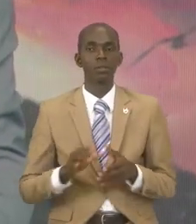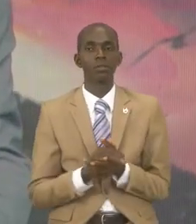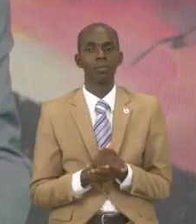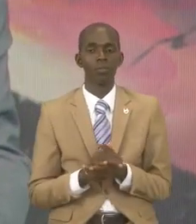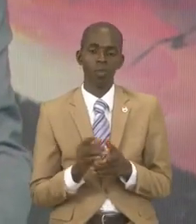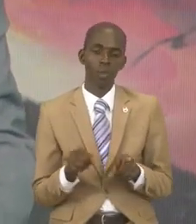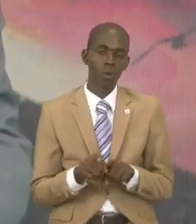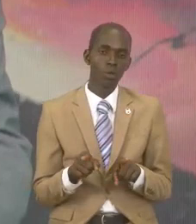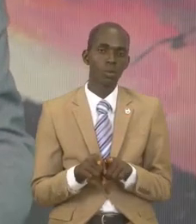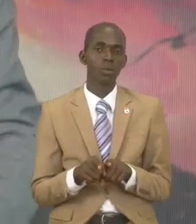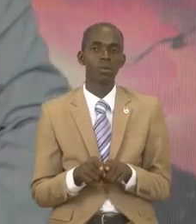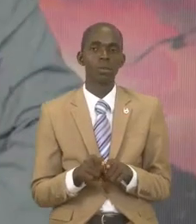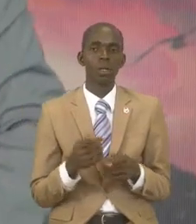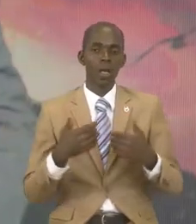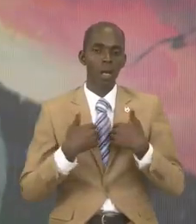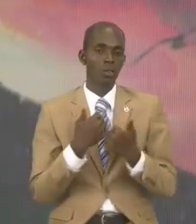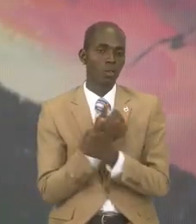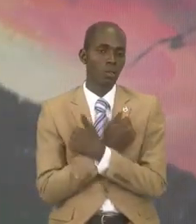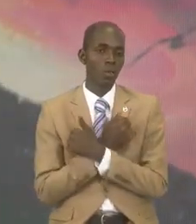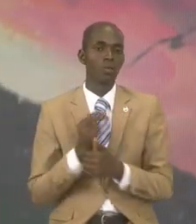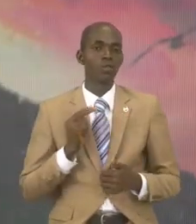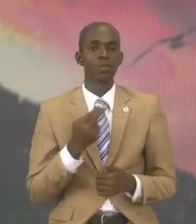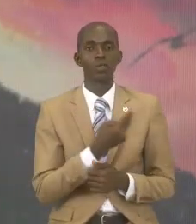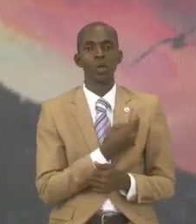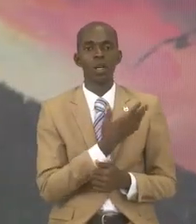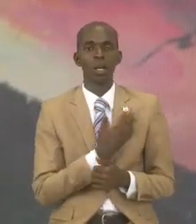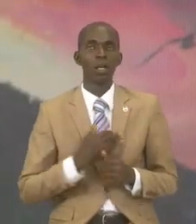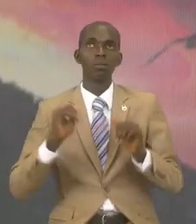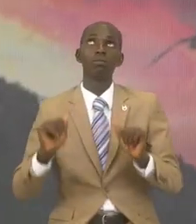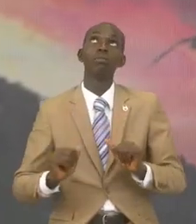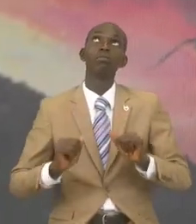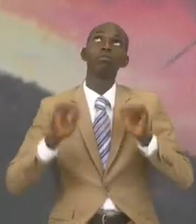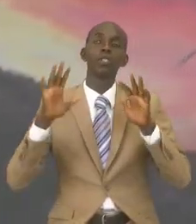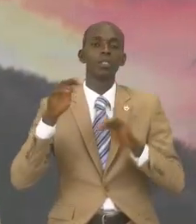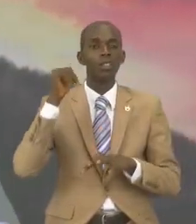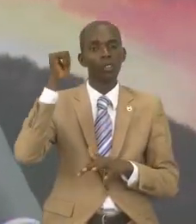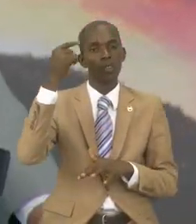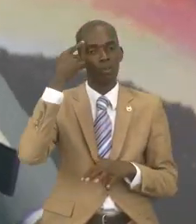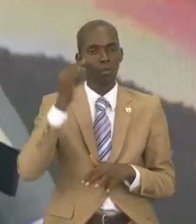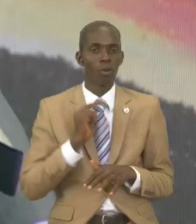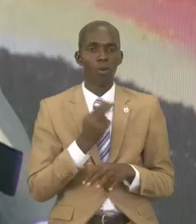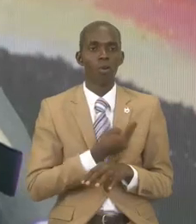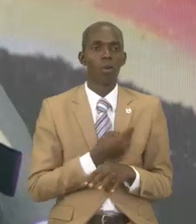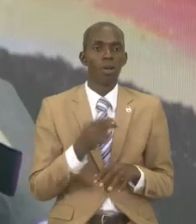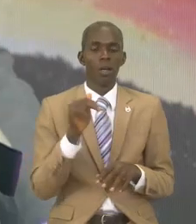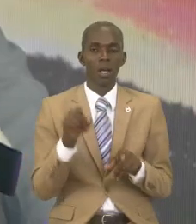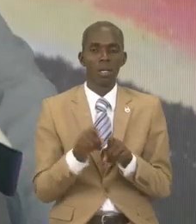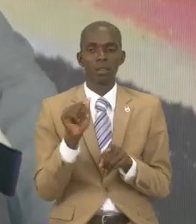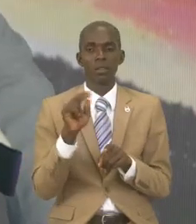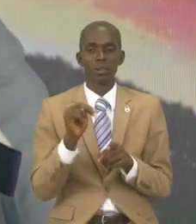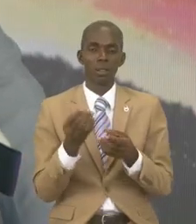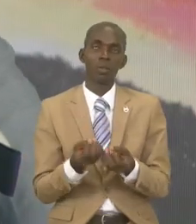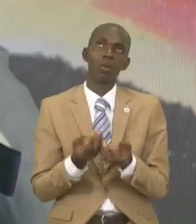also has loved us and has given himself for us an offering and